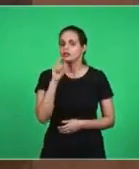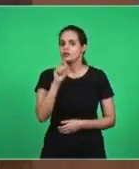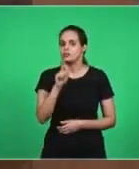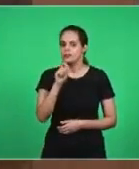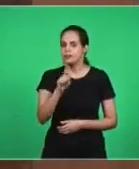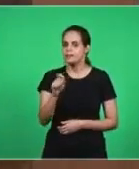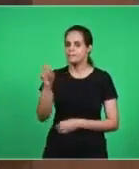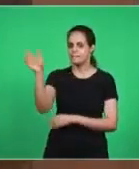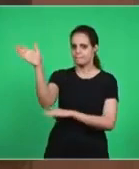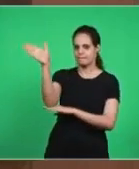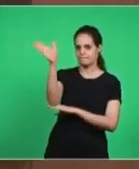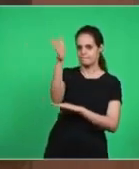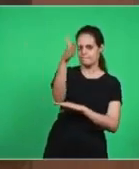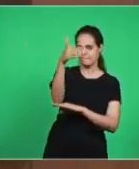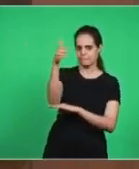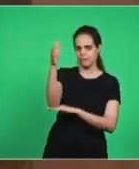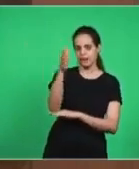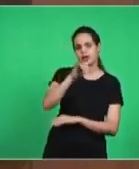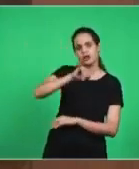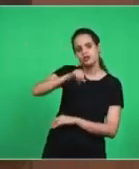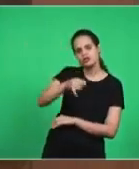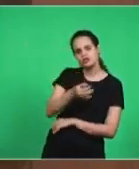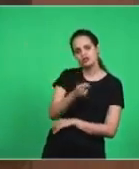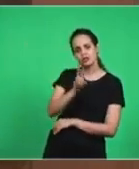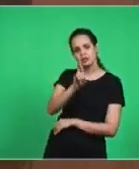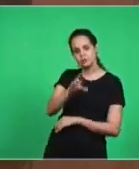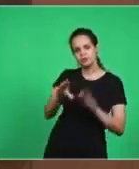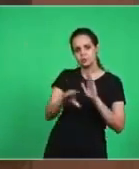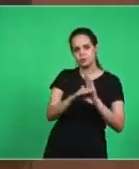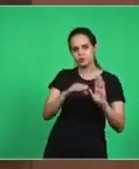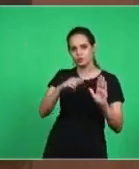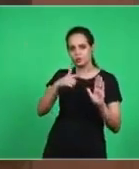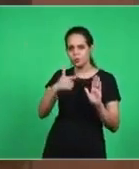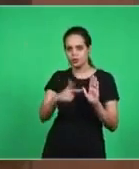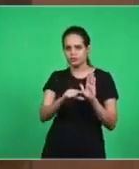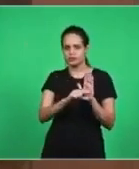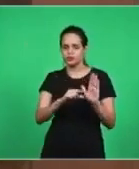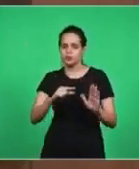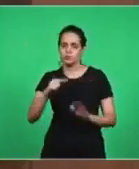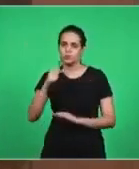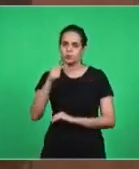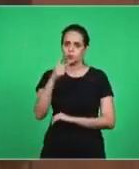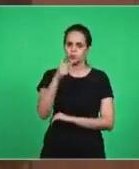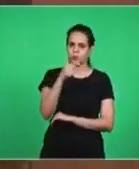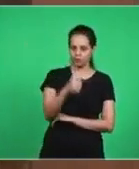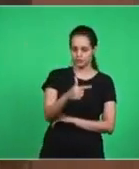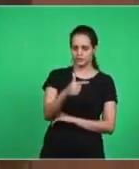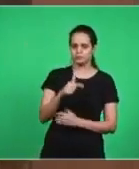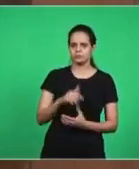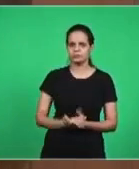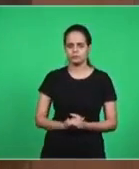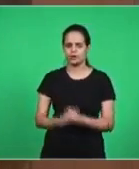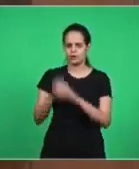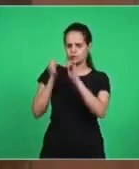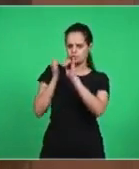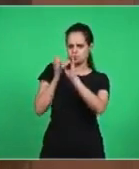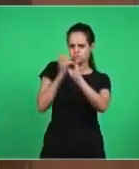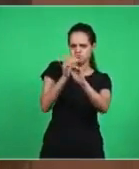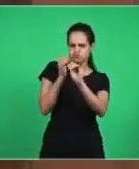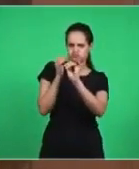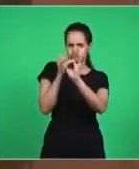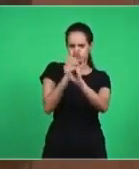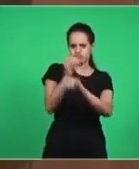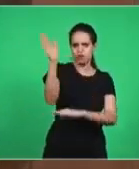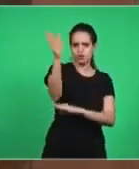they rose a flag, and speaks about Jeremiah 4:2. It's the sound of trumpet and a flag. And he